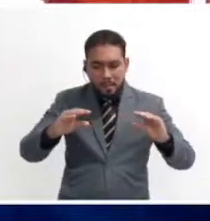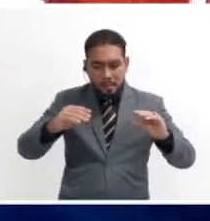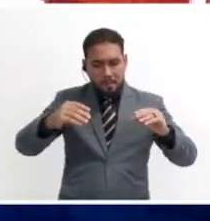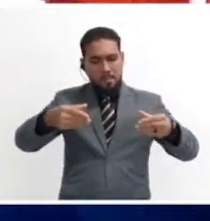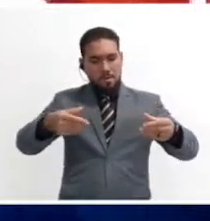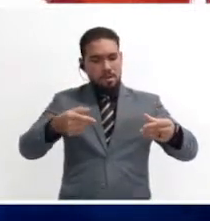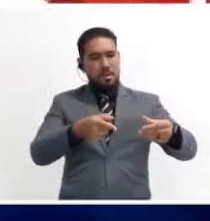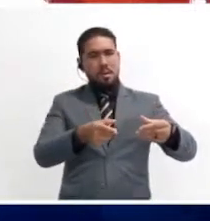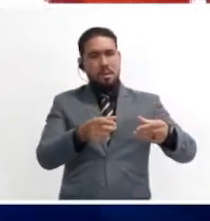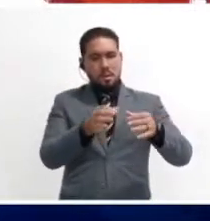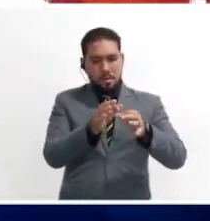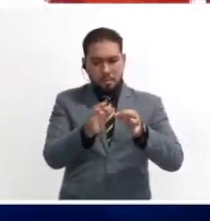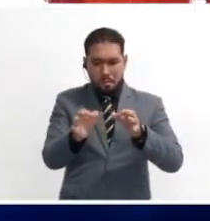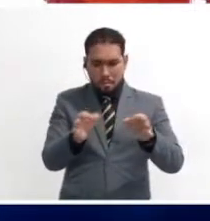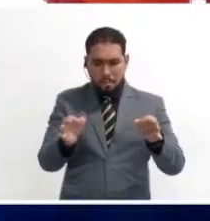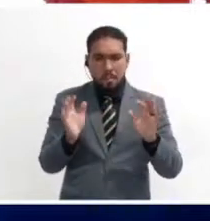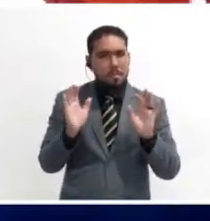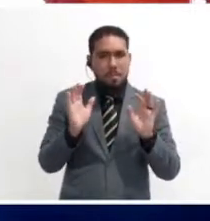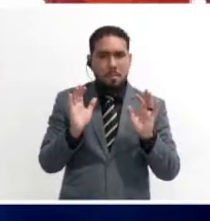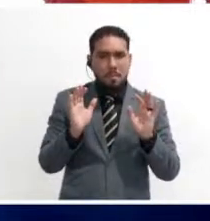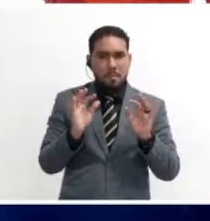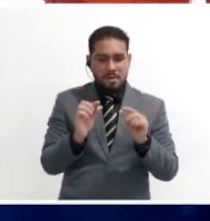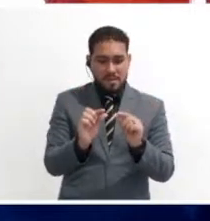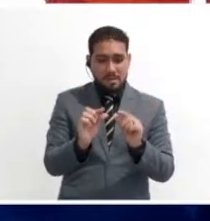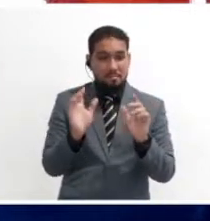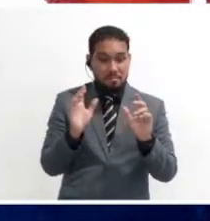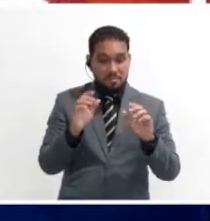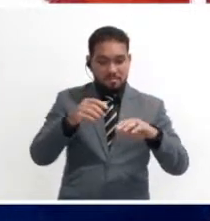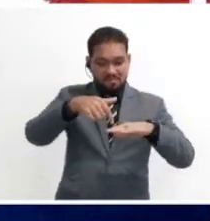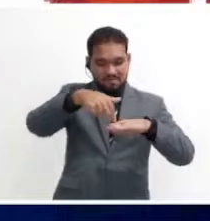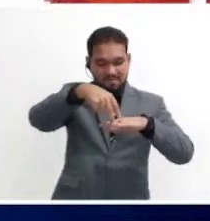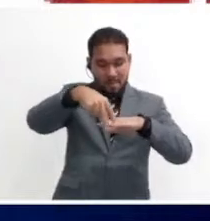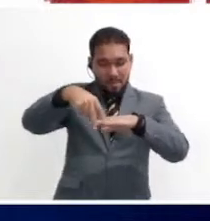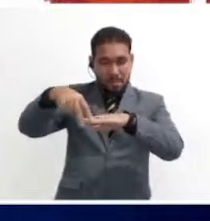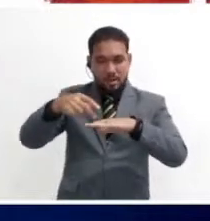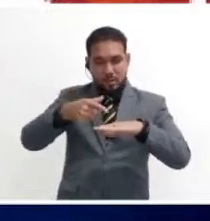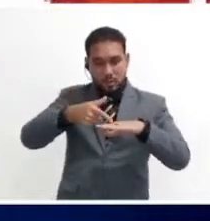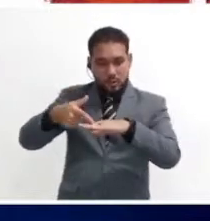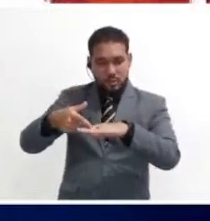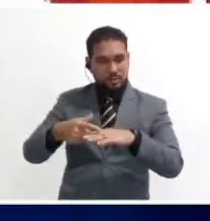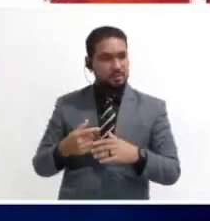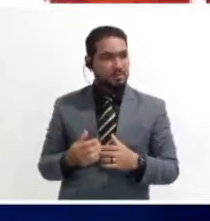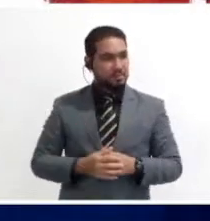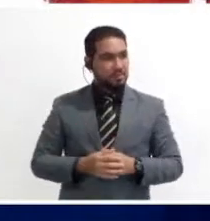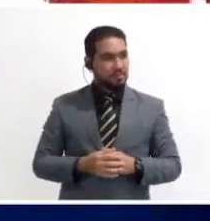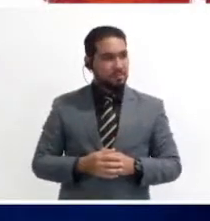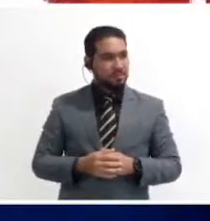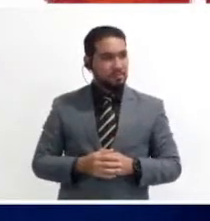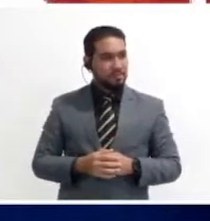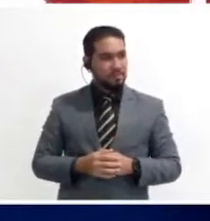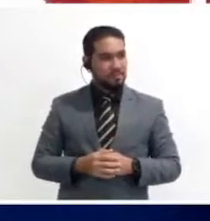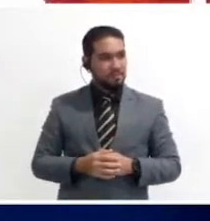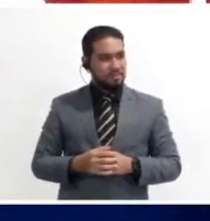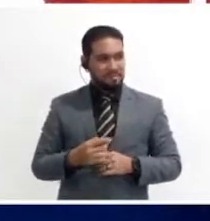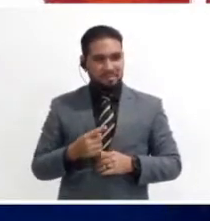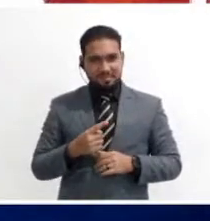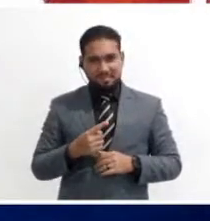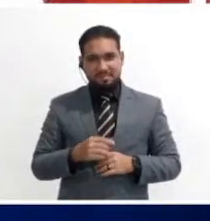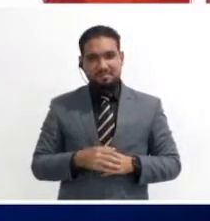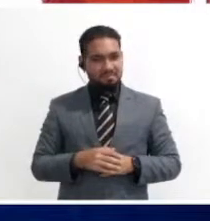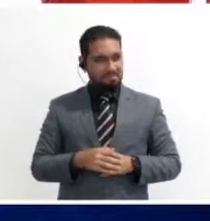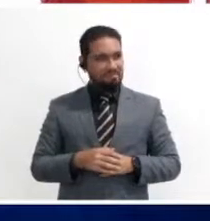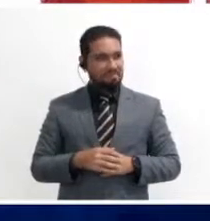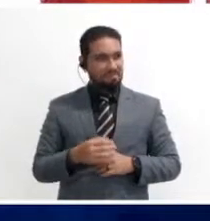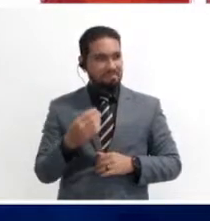before on the left, and early dual inline packages on the right. So these were the kind of